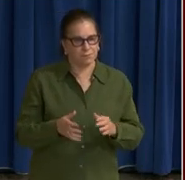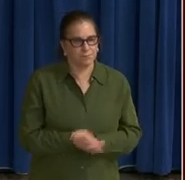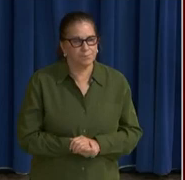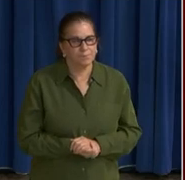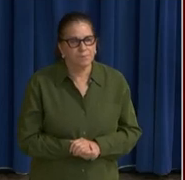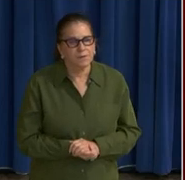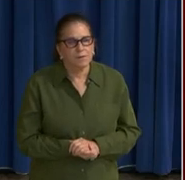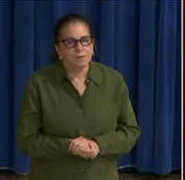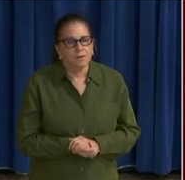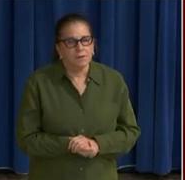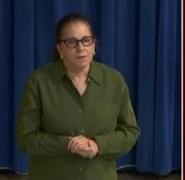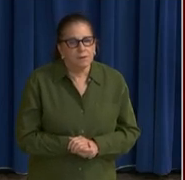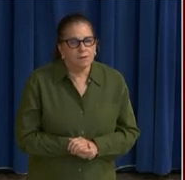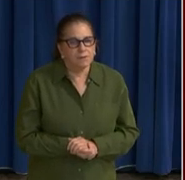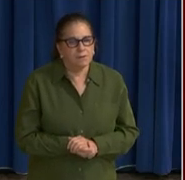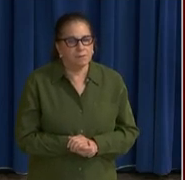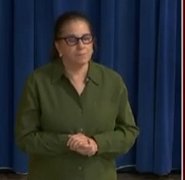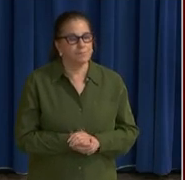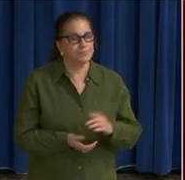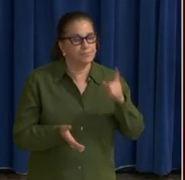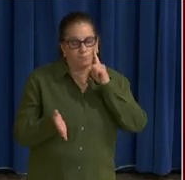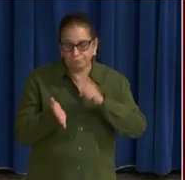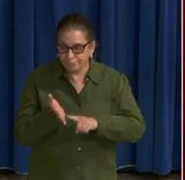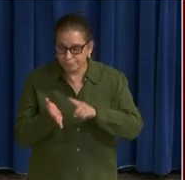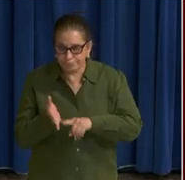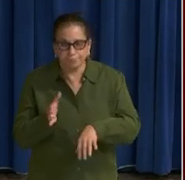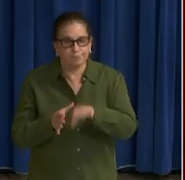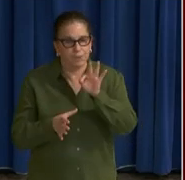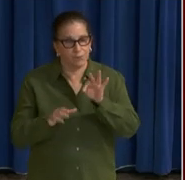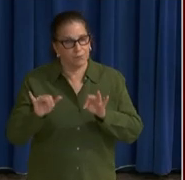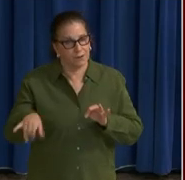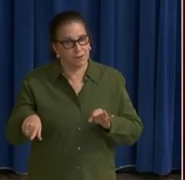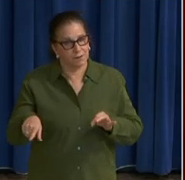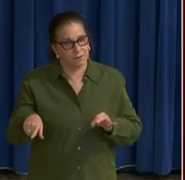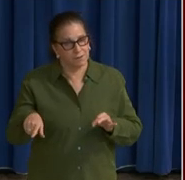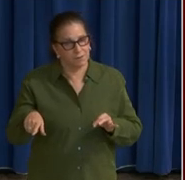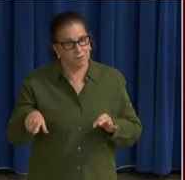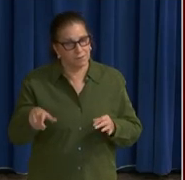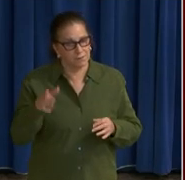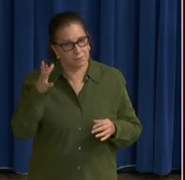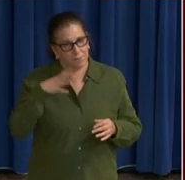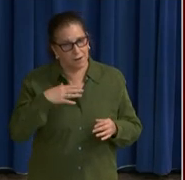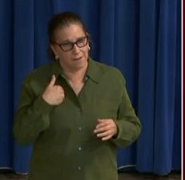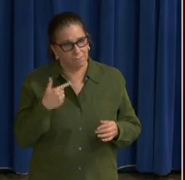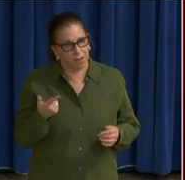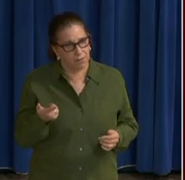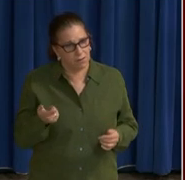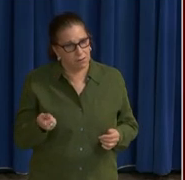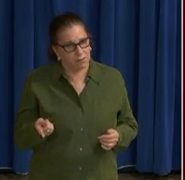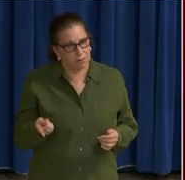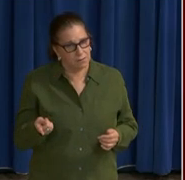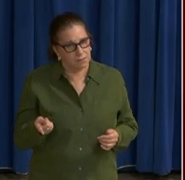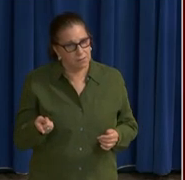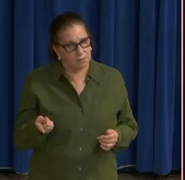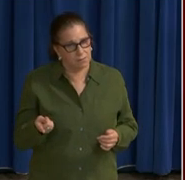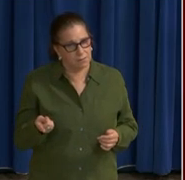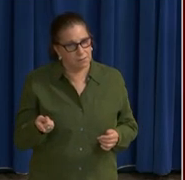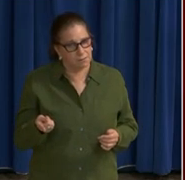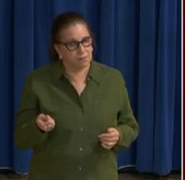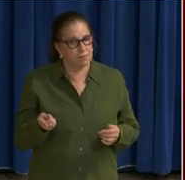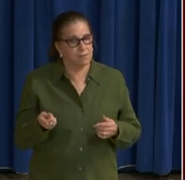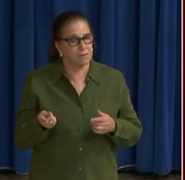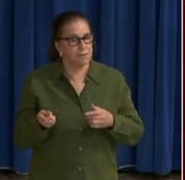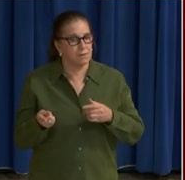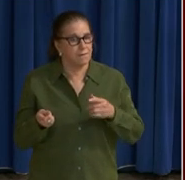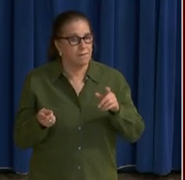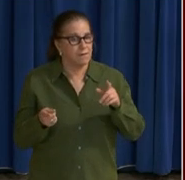of a gun. Officers had seen a live stream video on social media of the man with the gun and